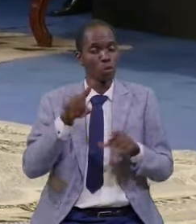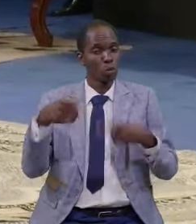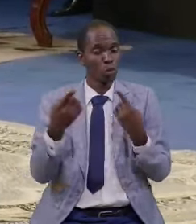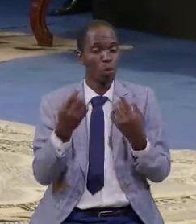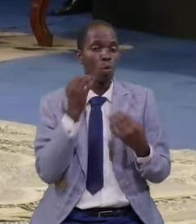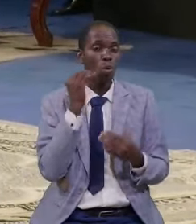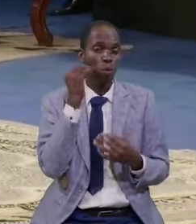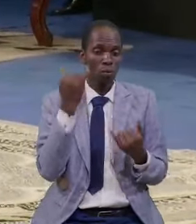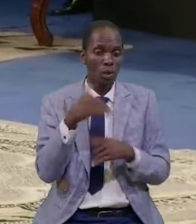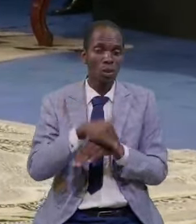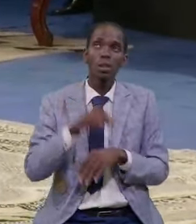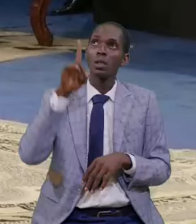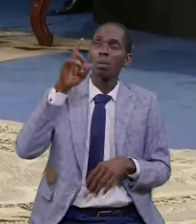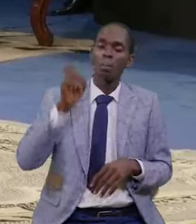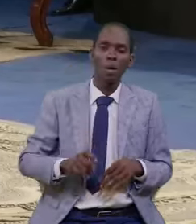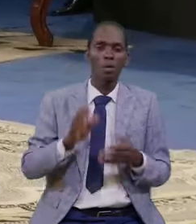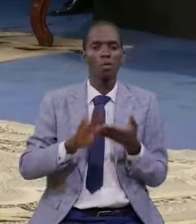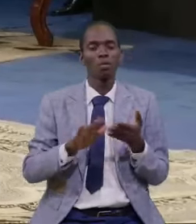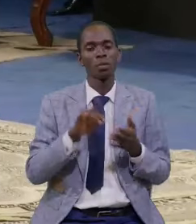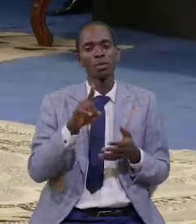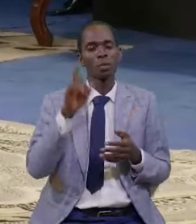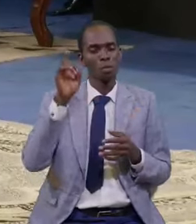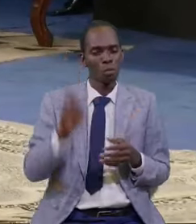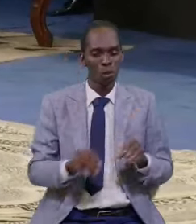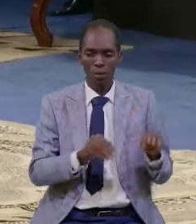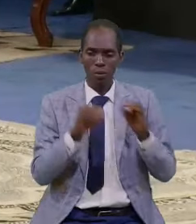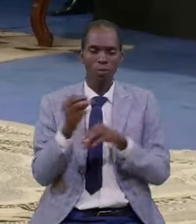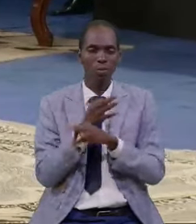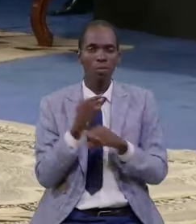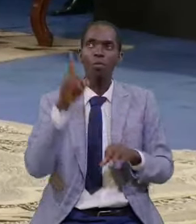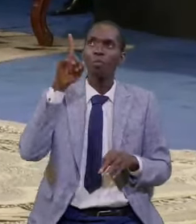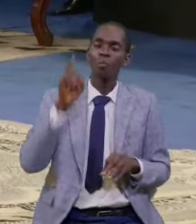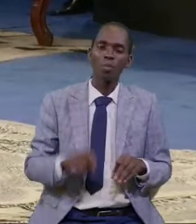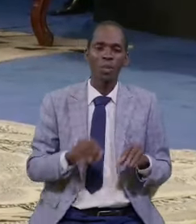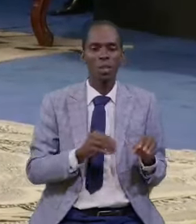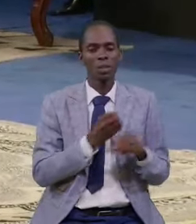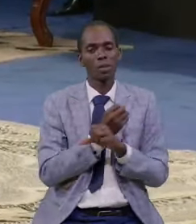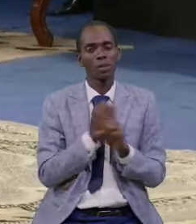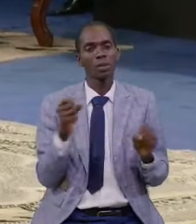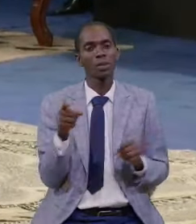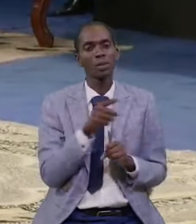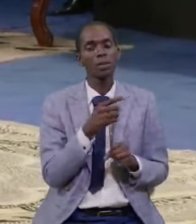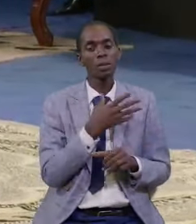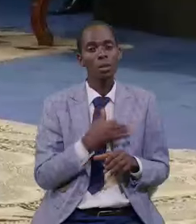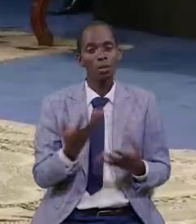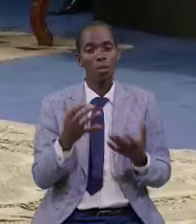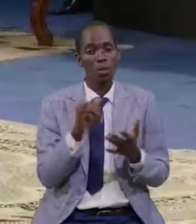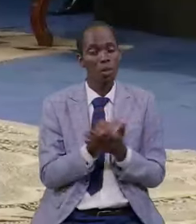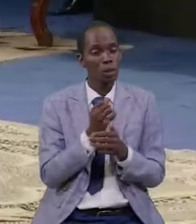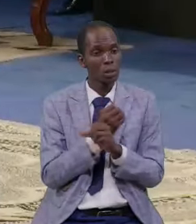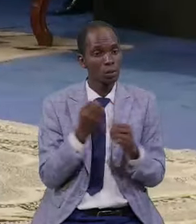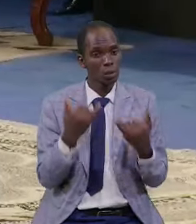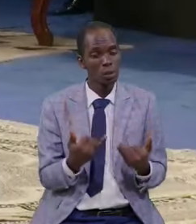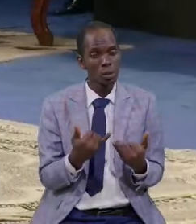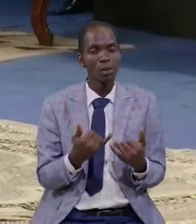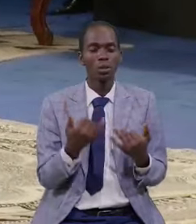forgive you. He must set you free. He must save you. And you want that salvation now? Just raise up your hand